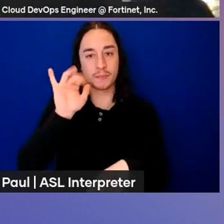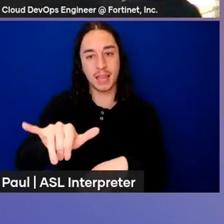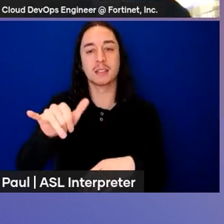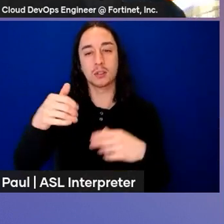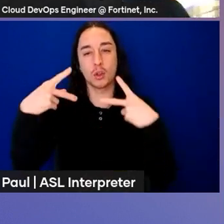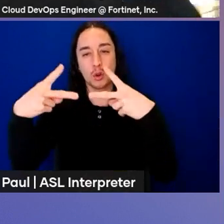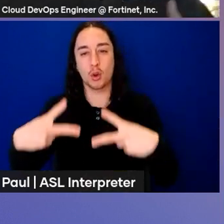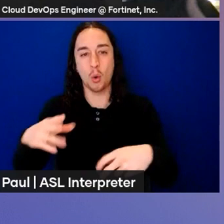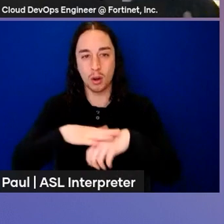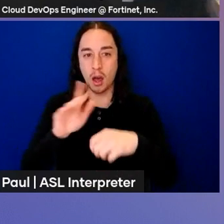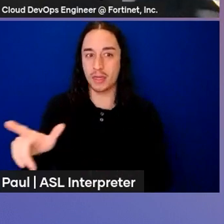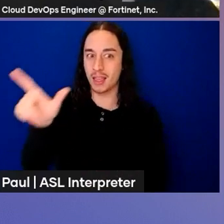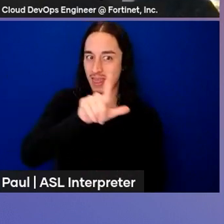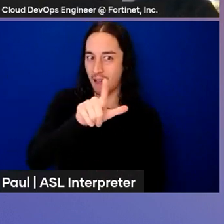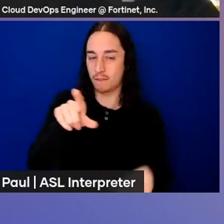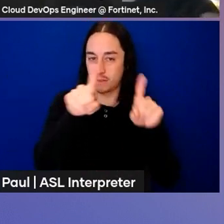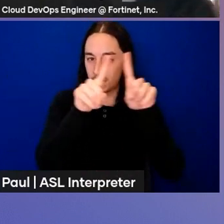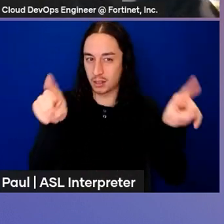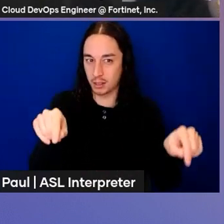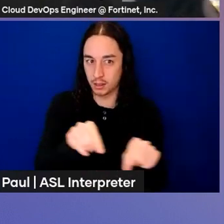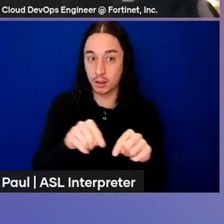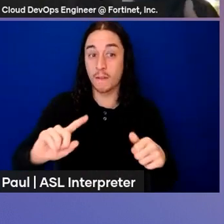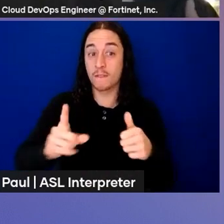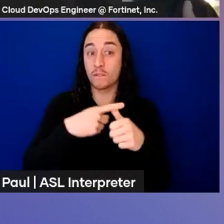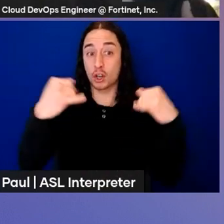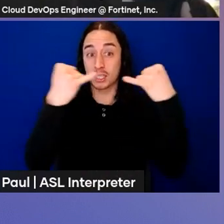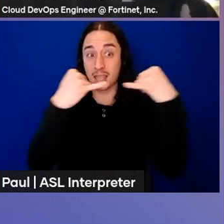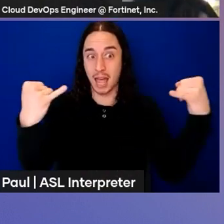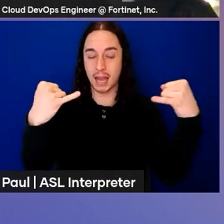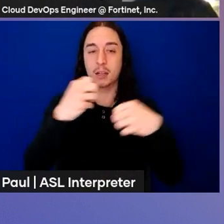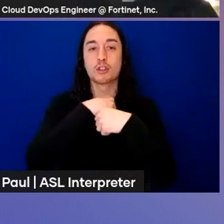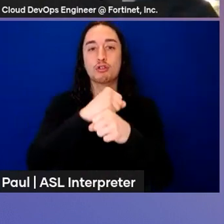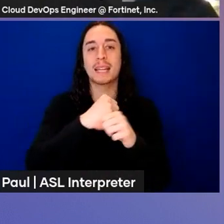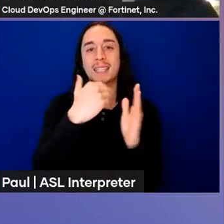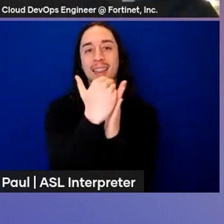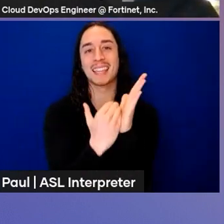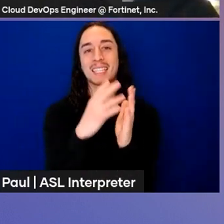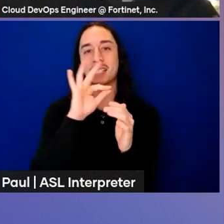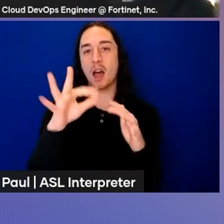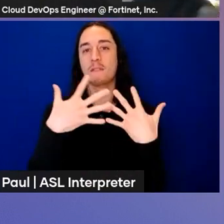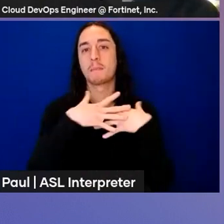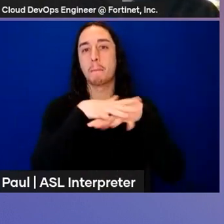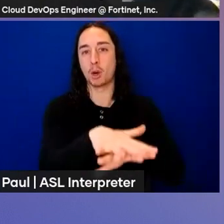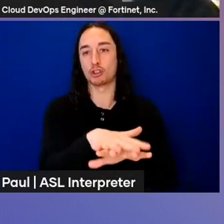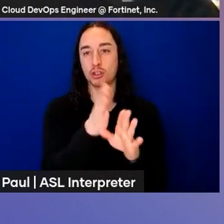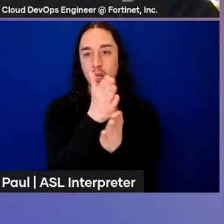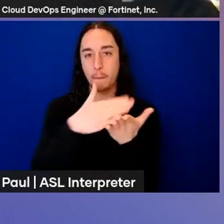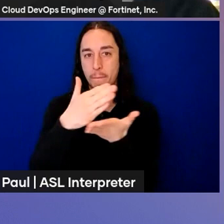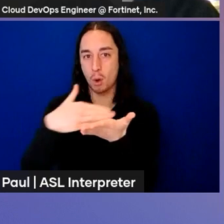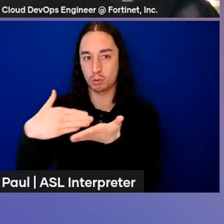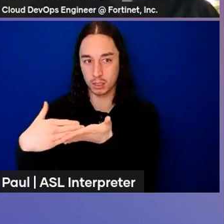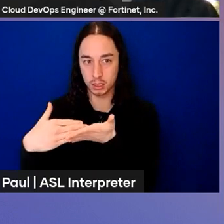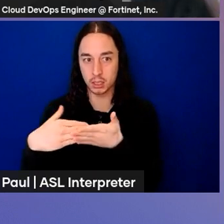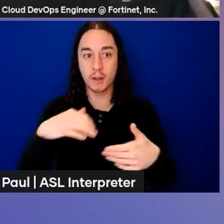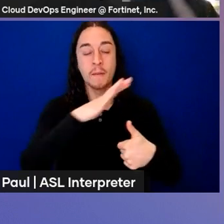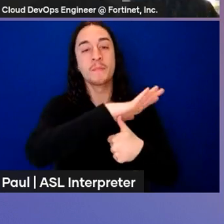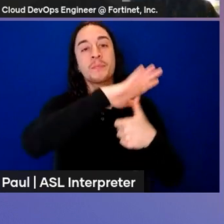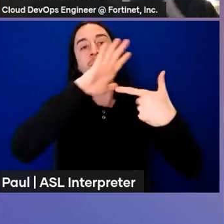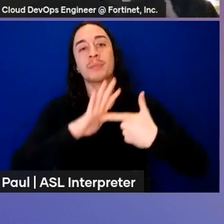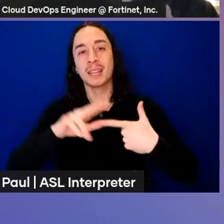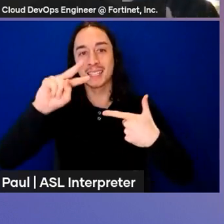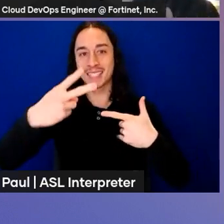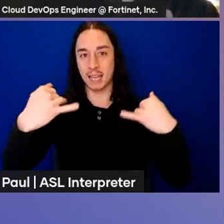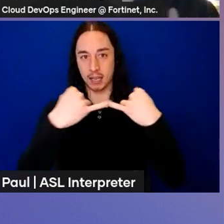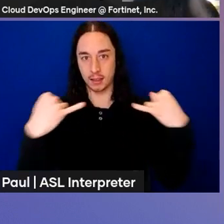in that code creates that list of merged components. And then the second piece of code from user resource